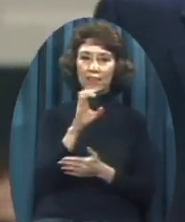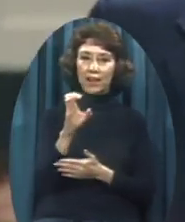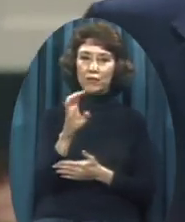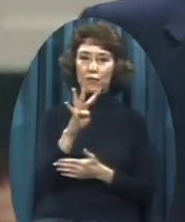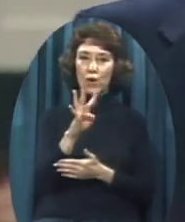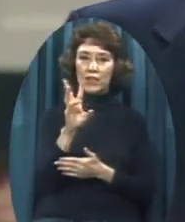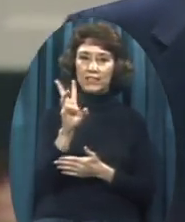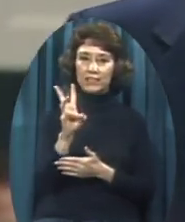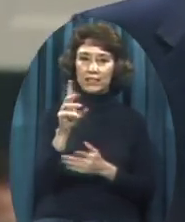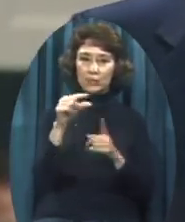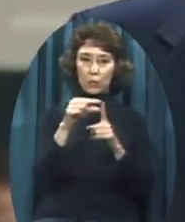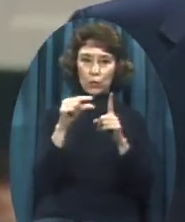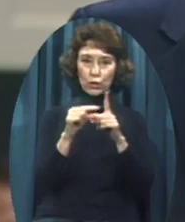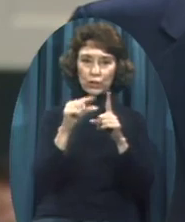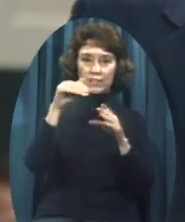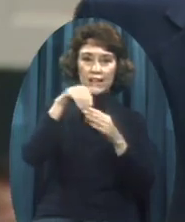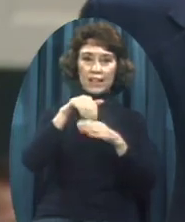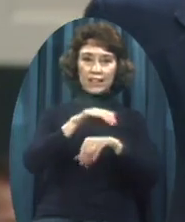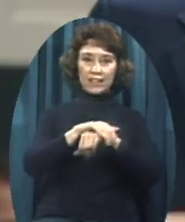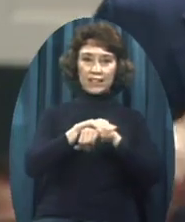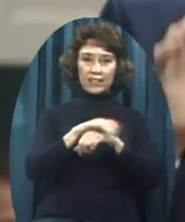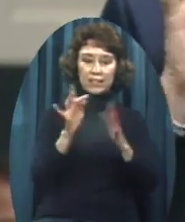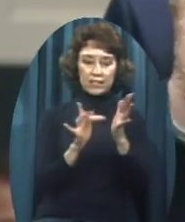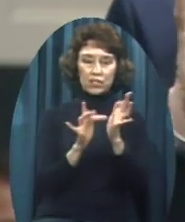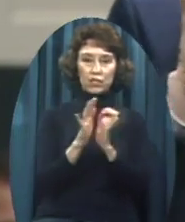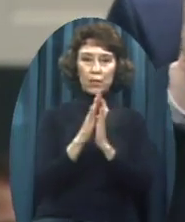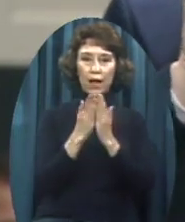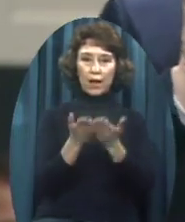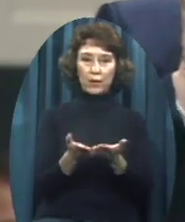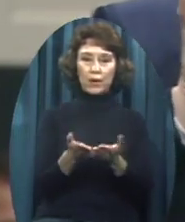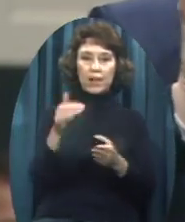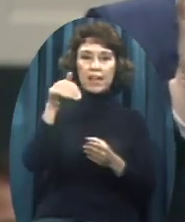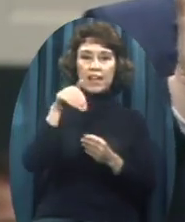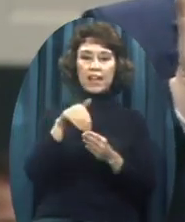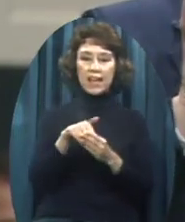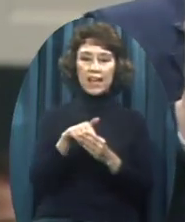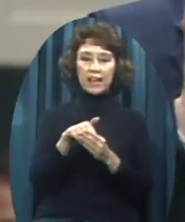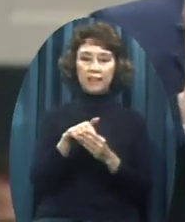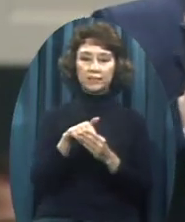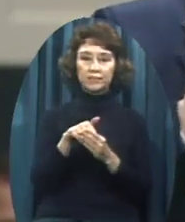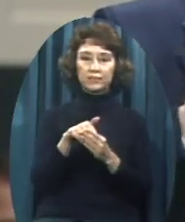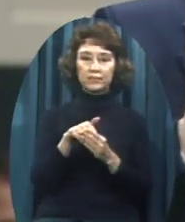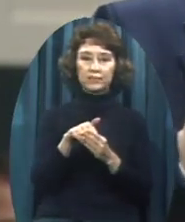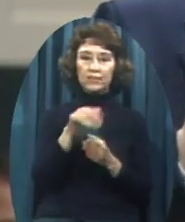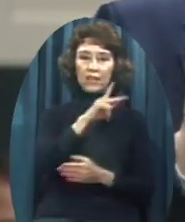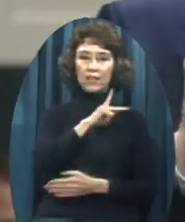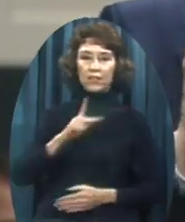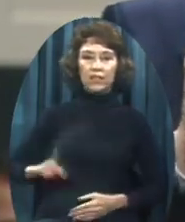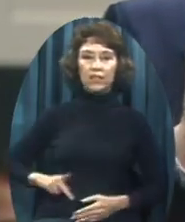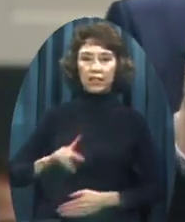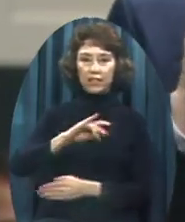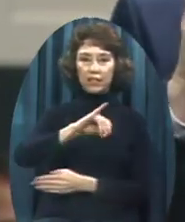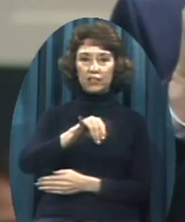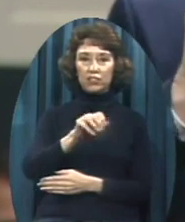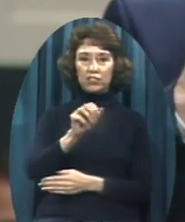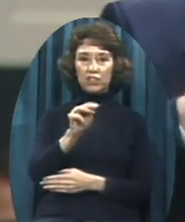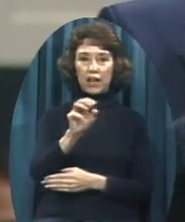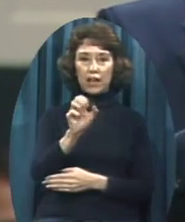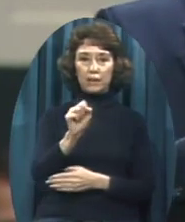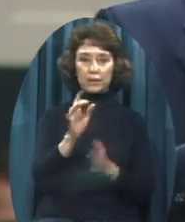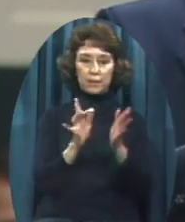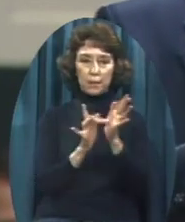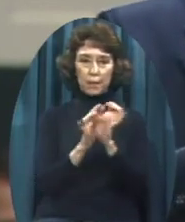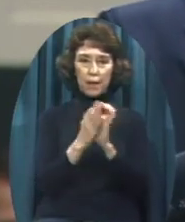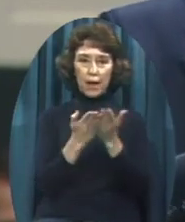773,746 words in the English Bible. In the particular English Bible, King James Version, from which